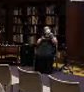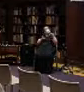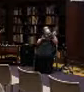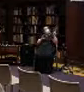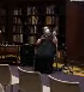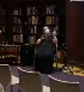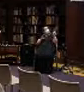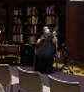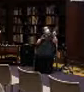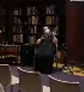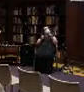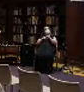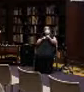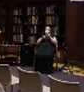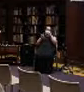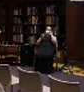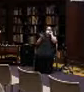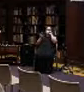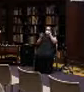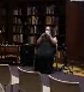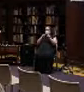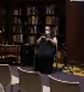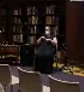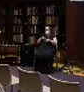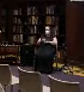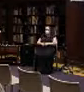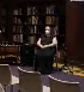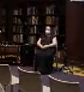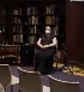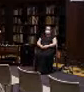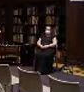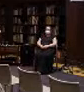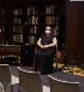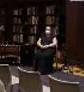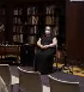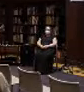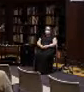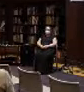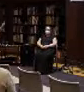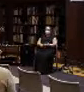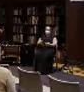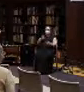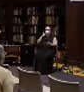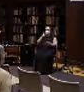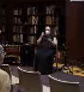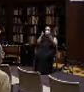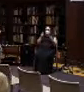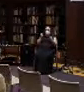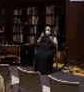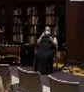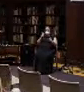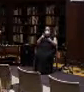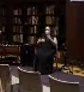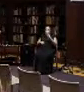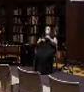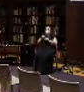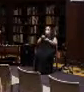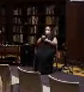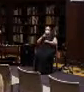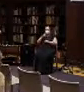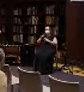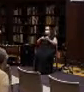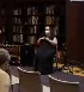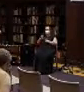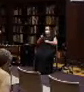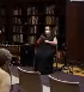are the first 8 or so 9 results. And as you can see, maybe you can see them, hopefully you can see them, most of these are